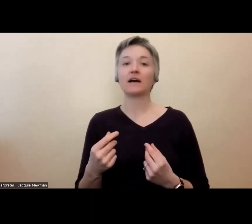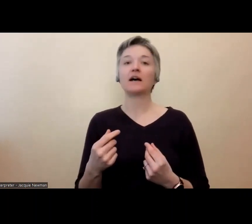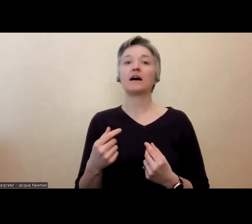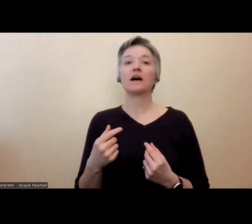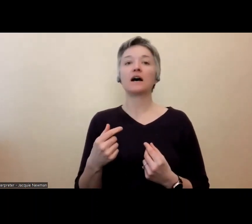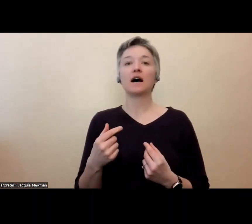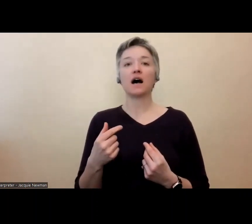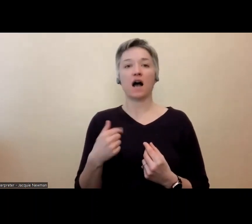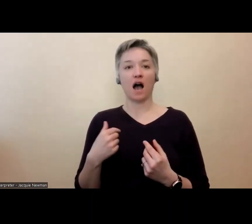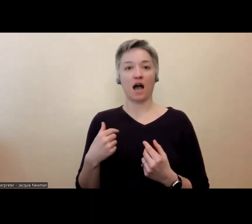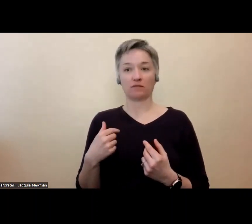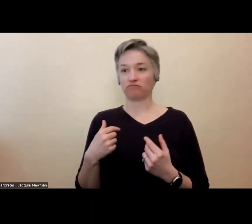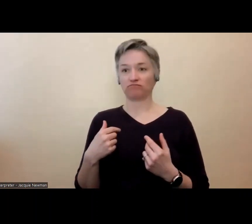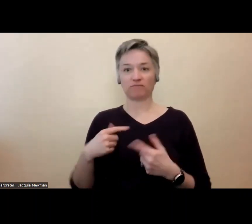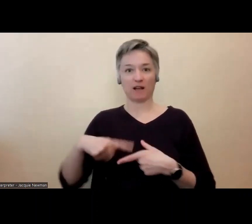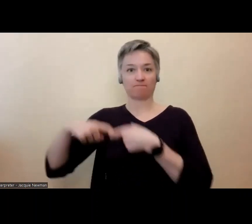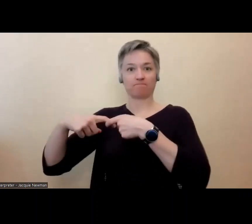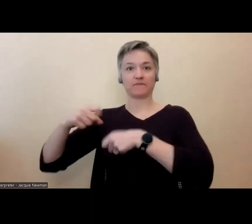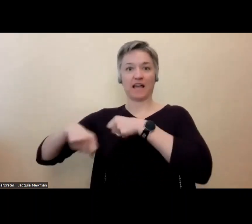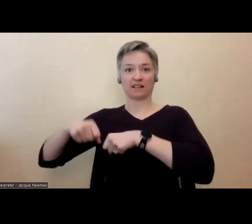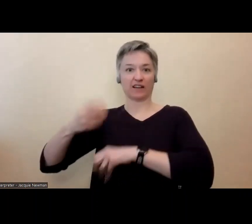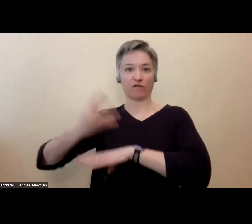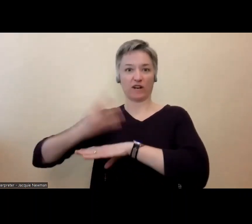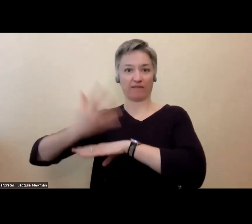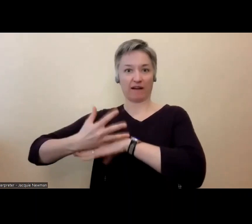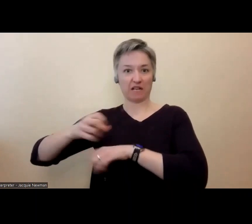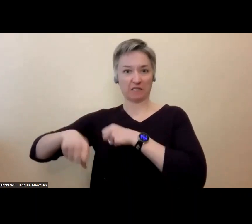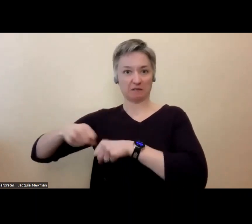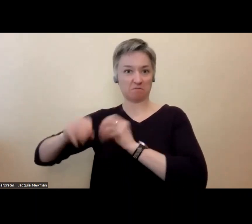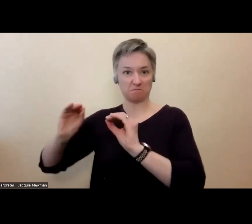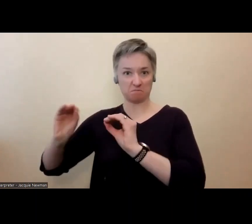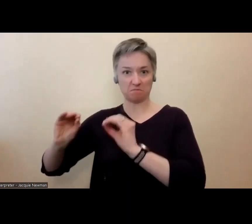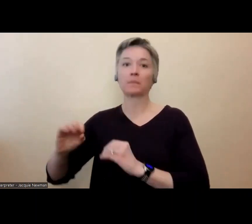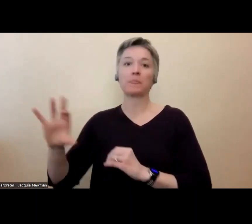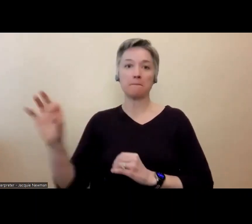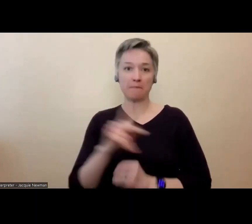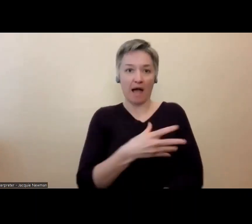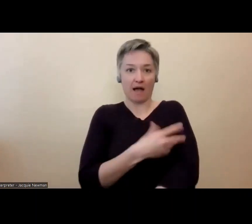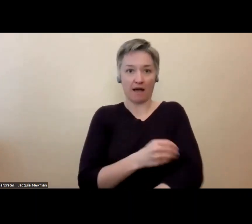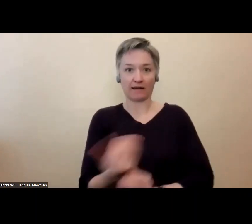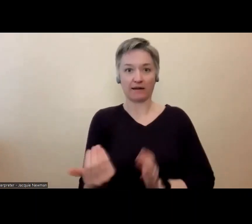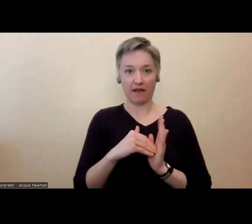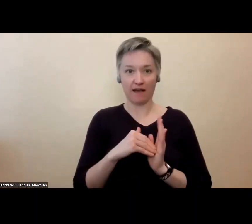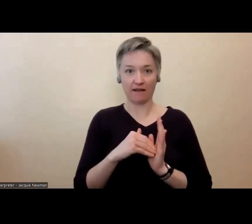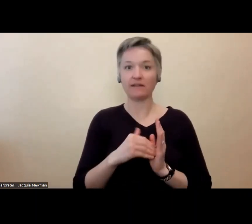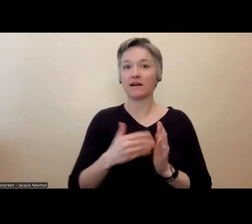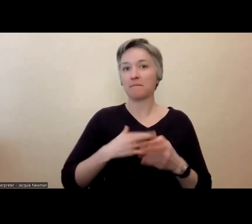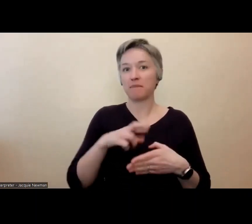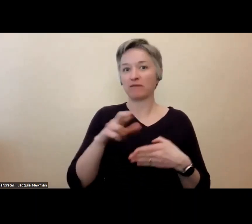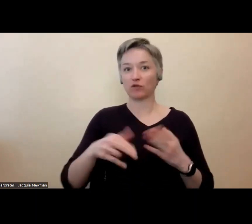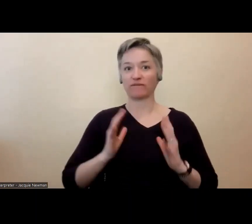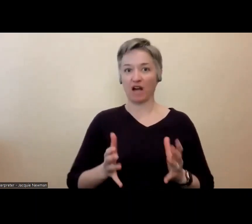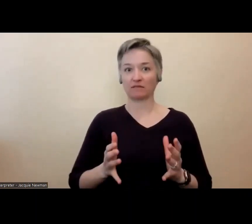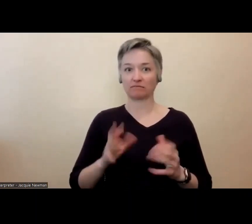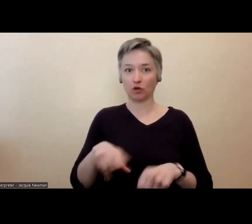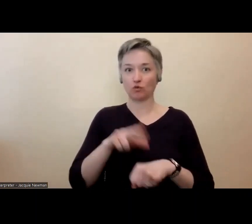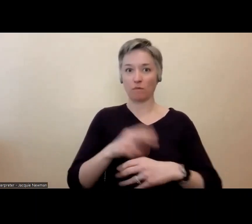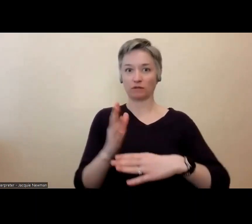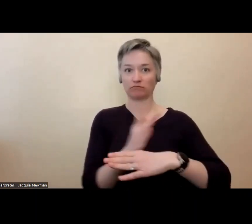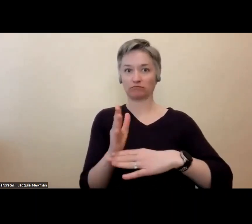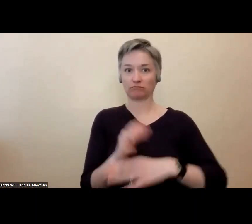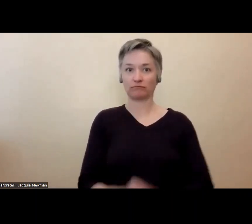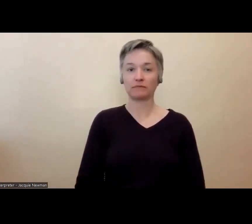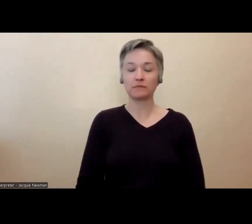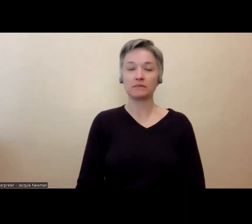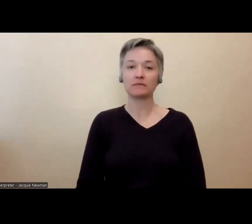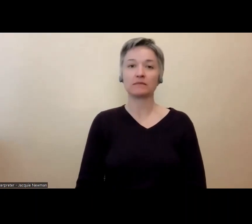4 or 5 days without doing that, came back for the PSA screening, and my result was fine.